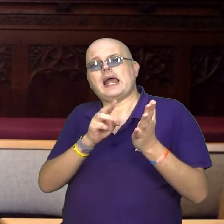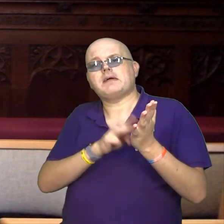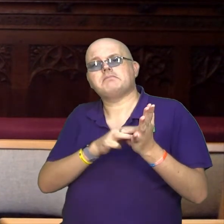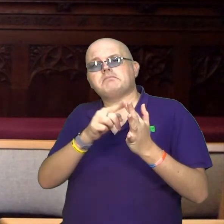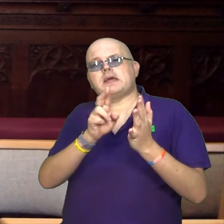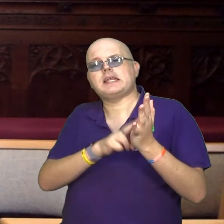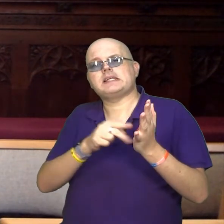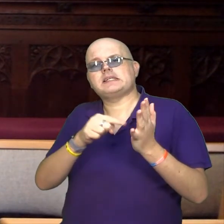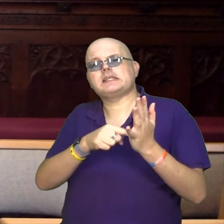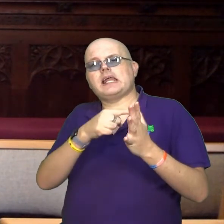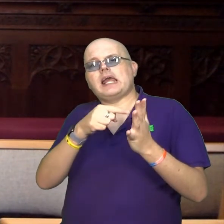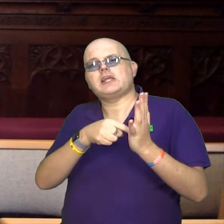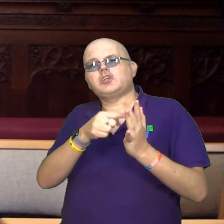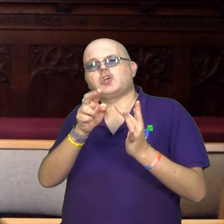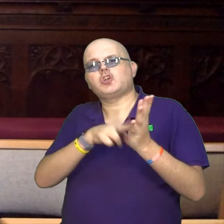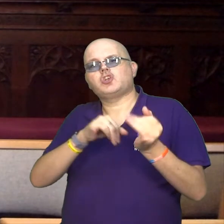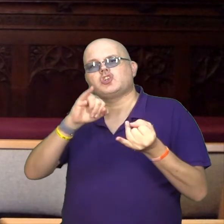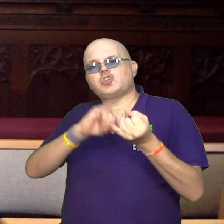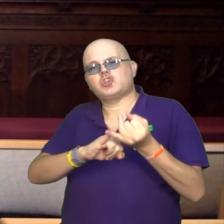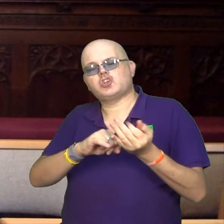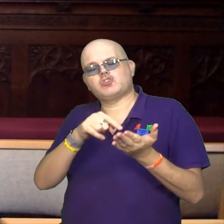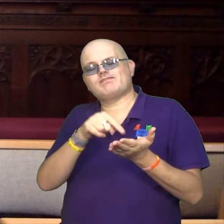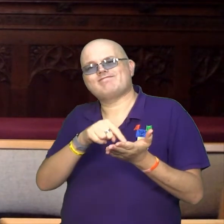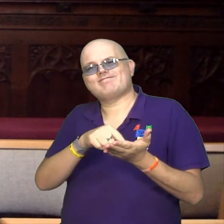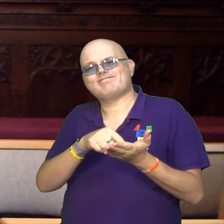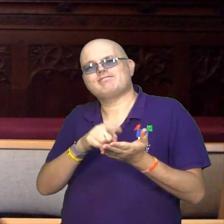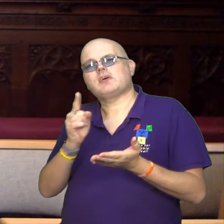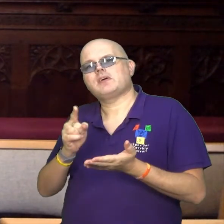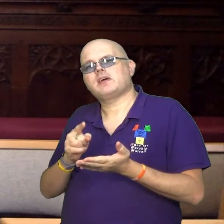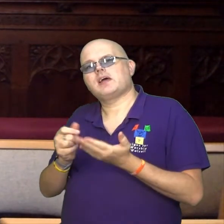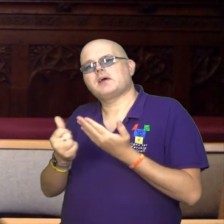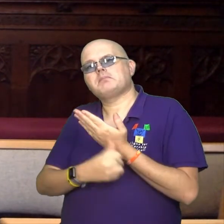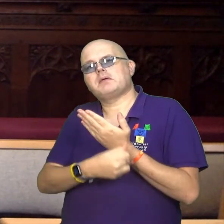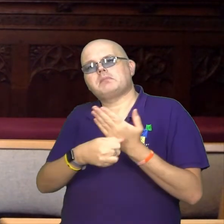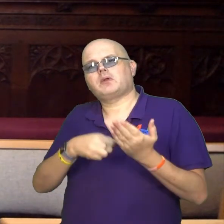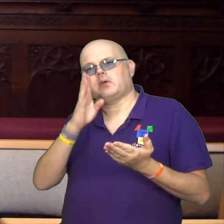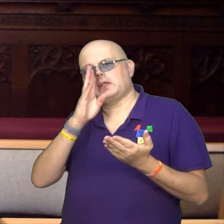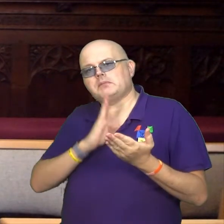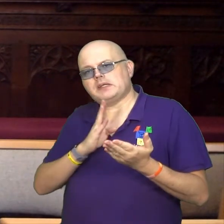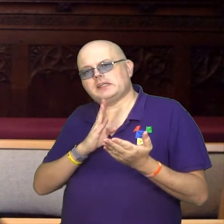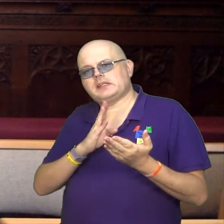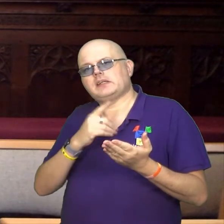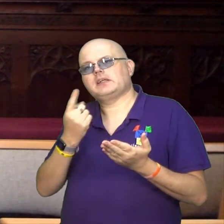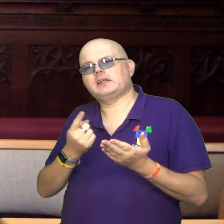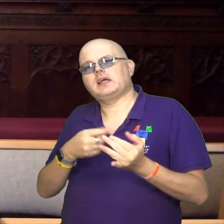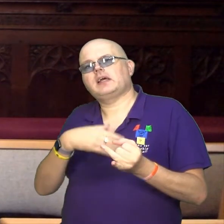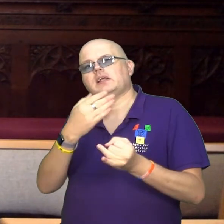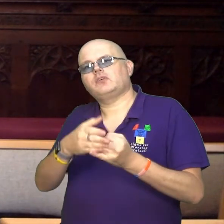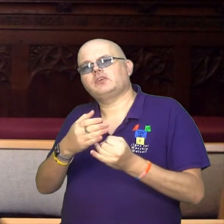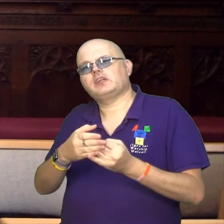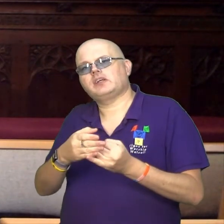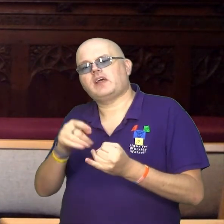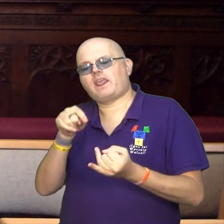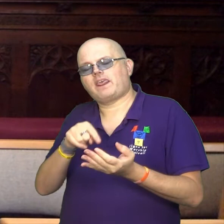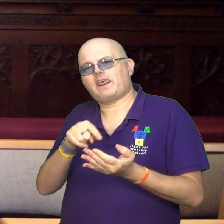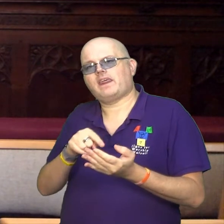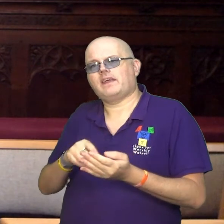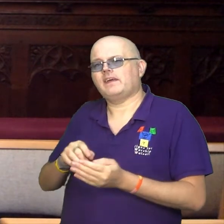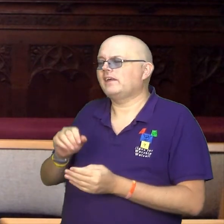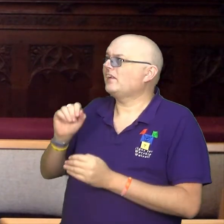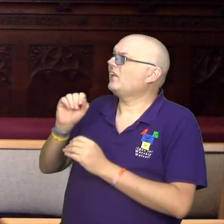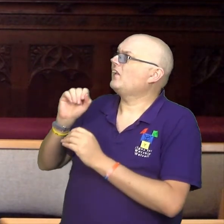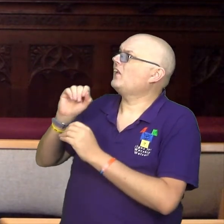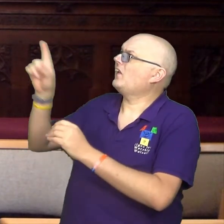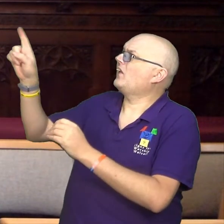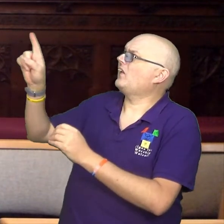Lamentations. But with biblical laments, towards the end, there is a cry